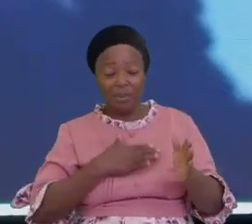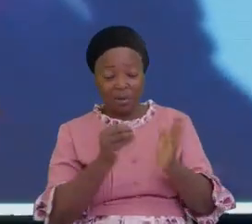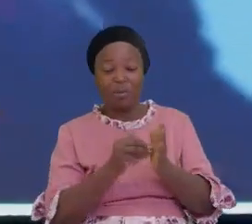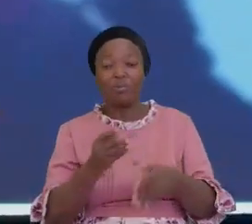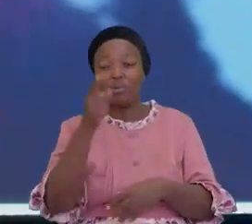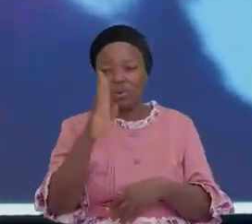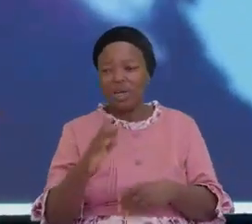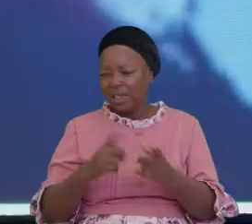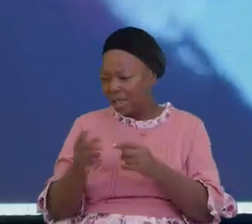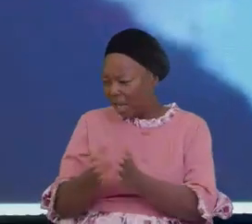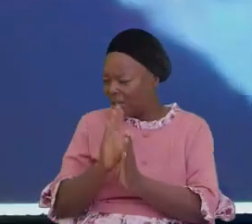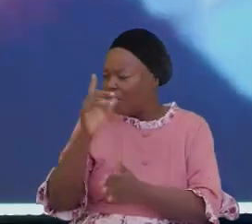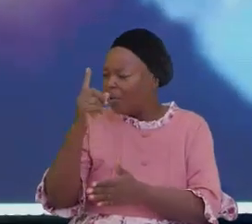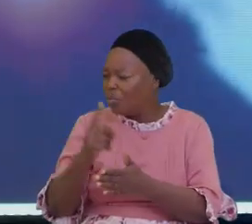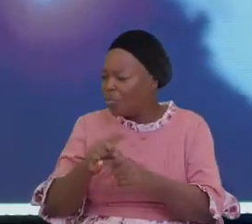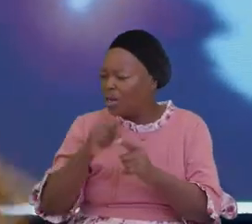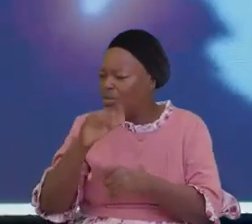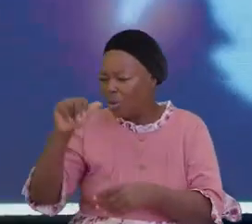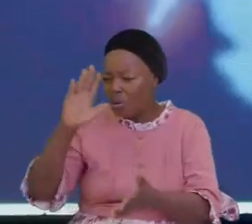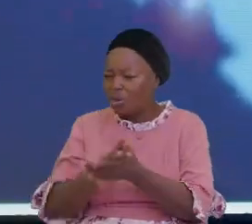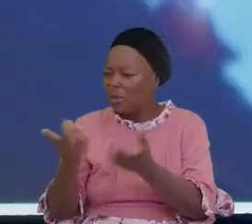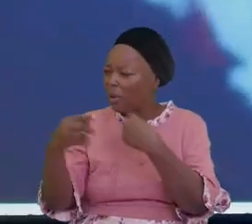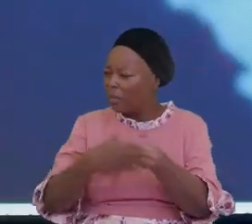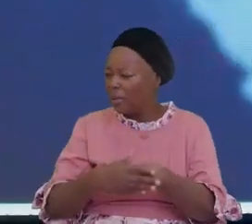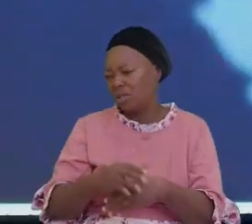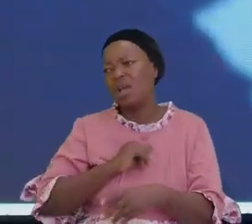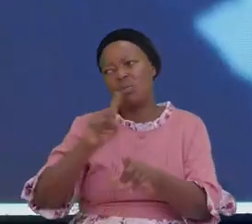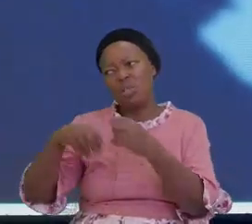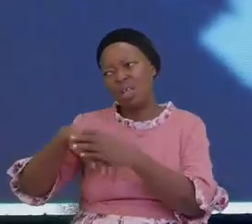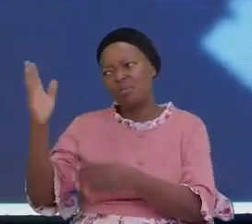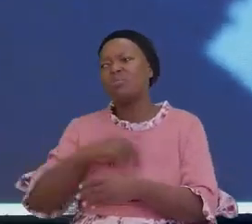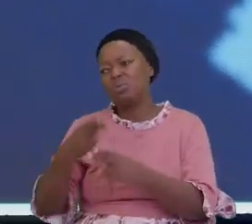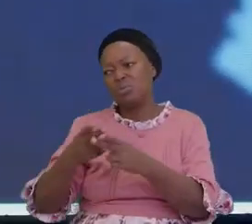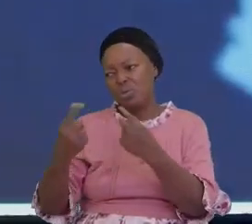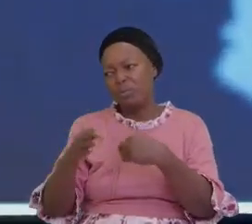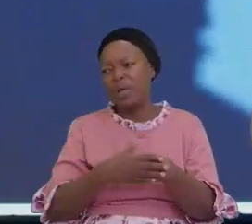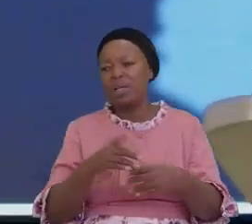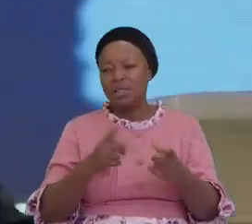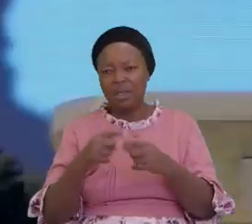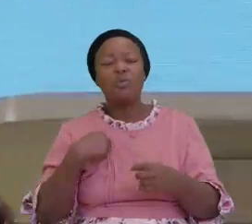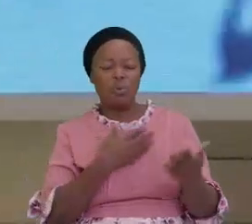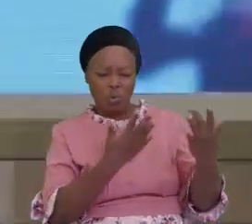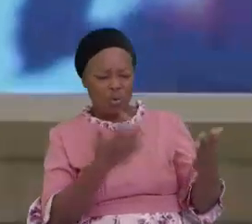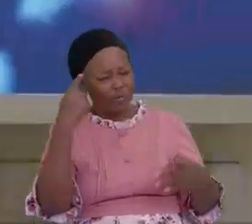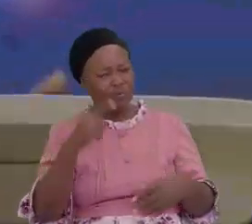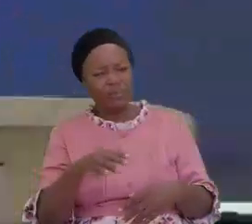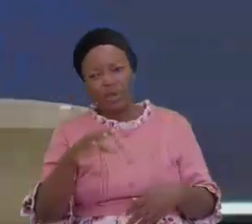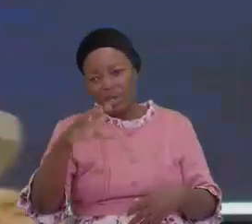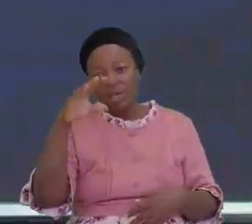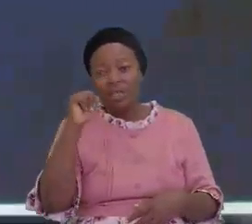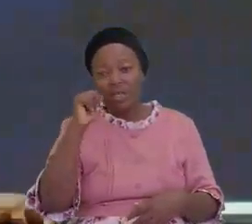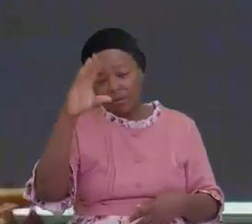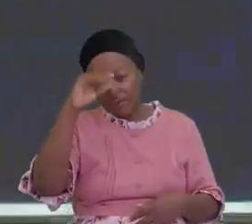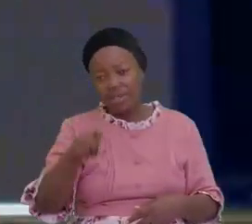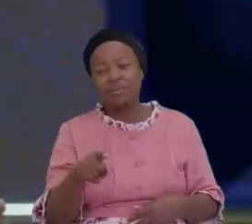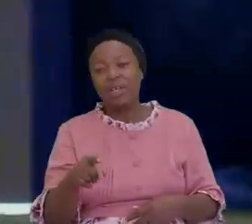He said he went to the farm. He will soon come back. I said, well, wait. And then we kept on talking to the